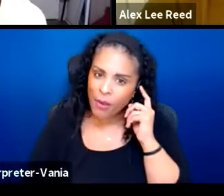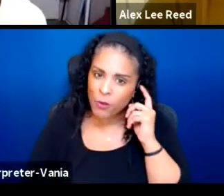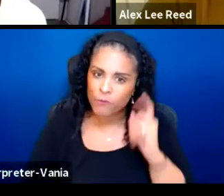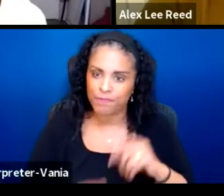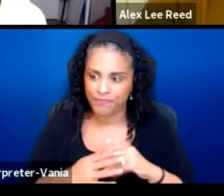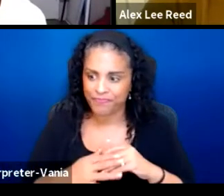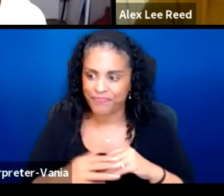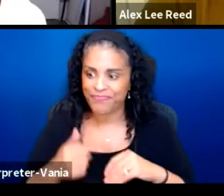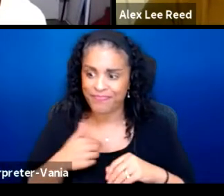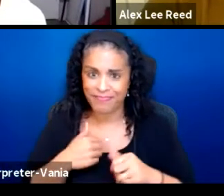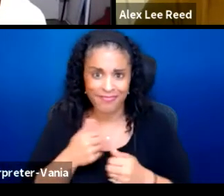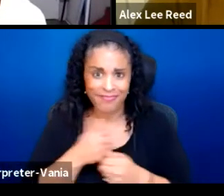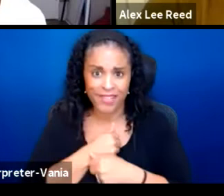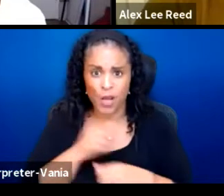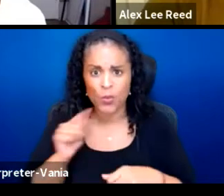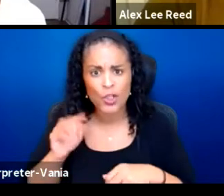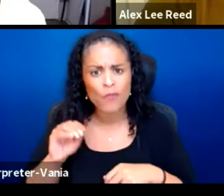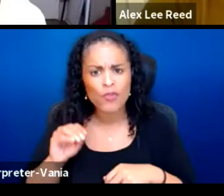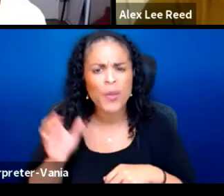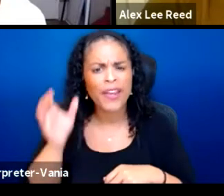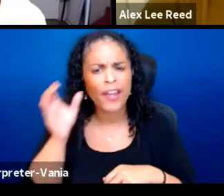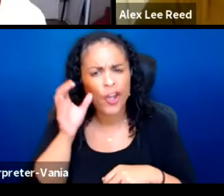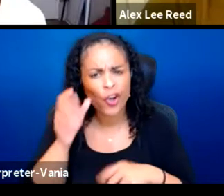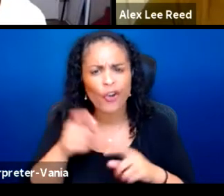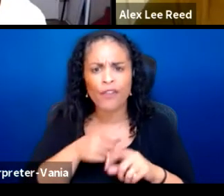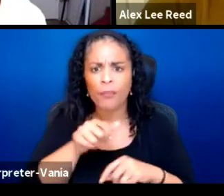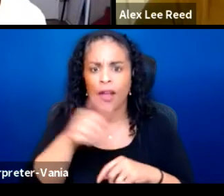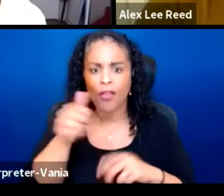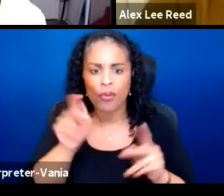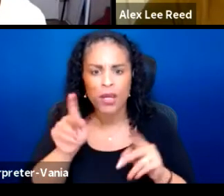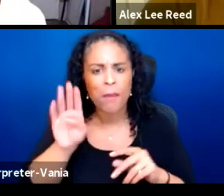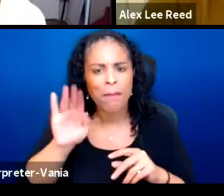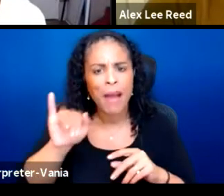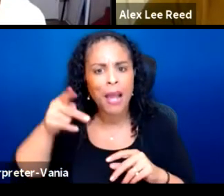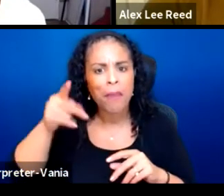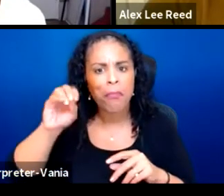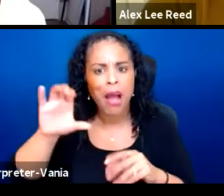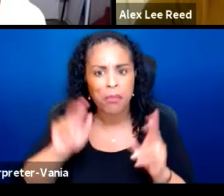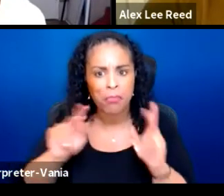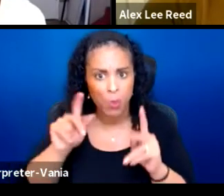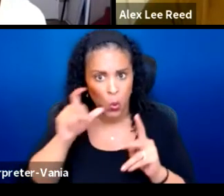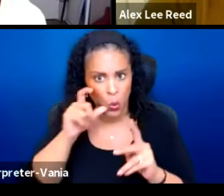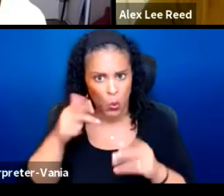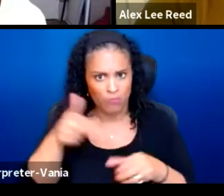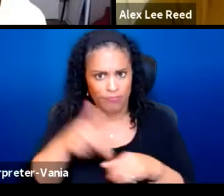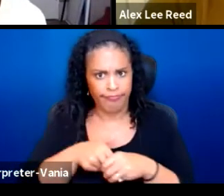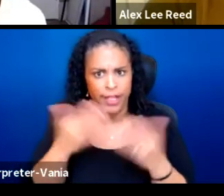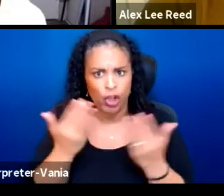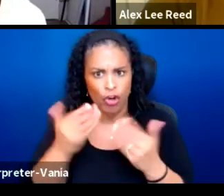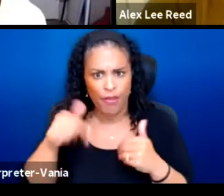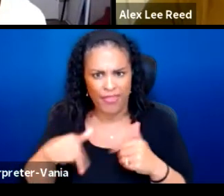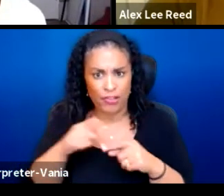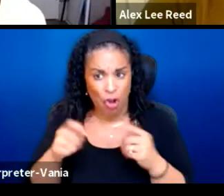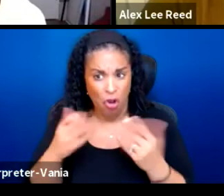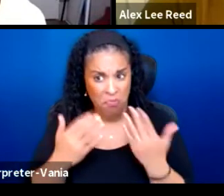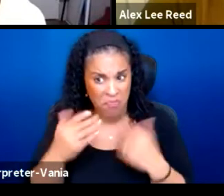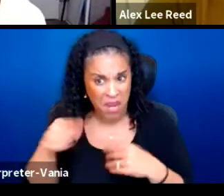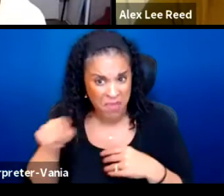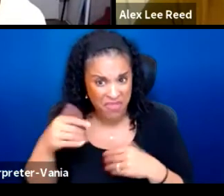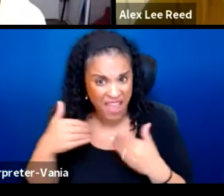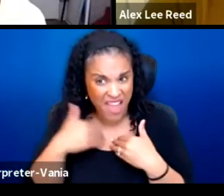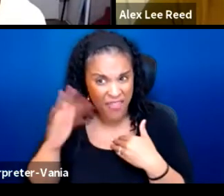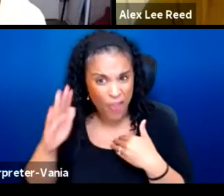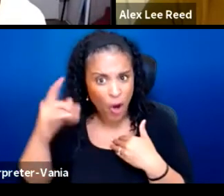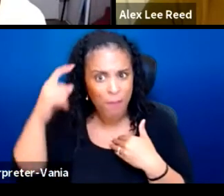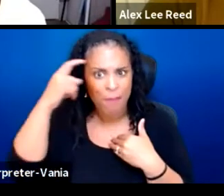I would love to hear from other BIPOC folks who are on this call who may have had their